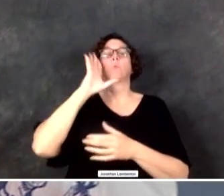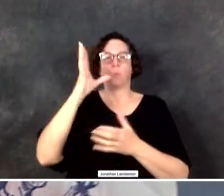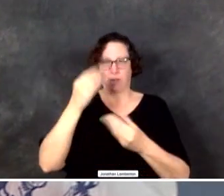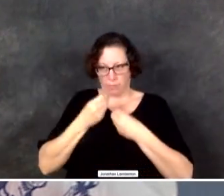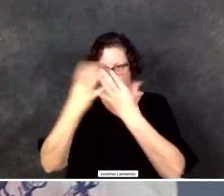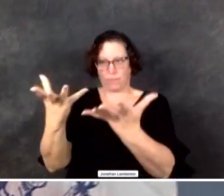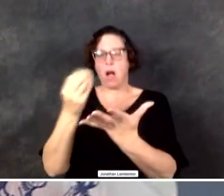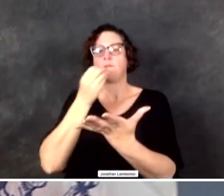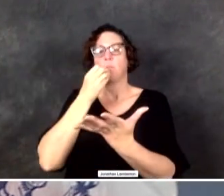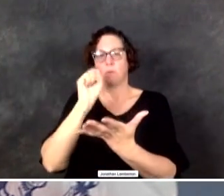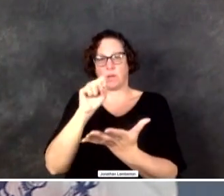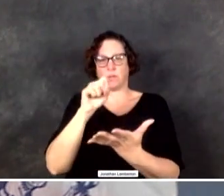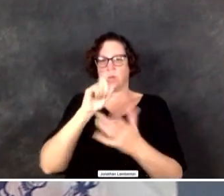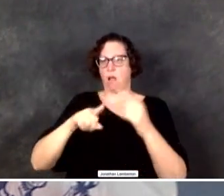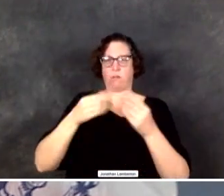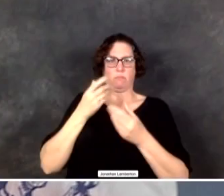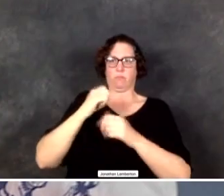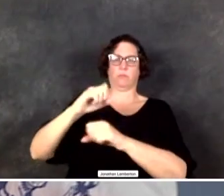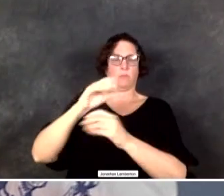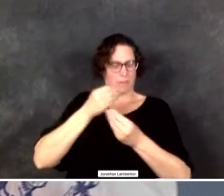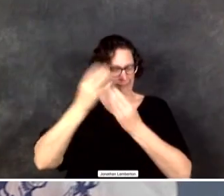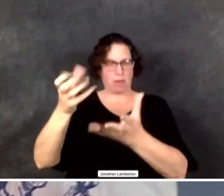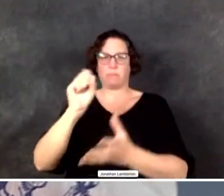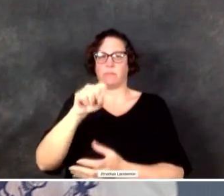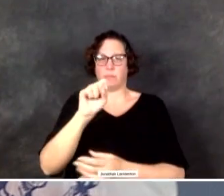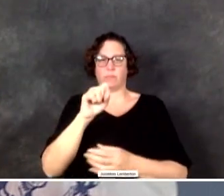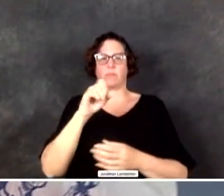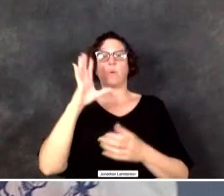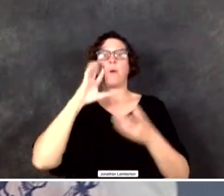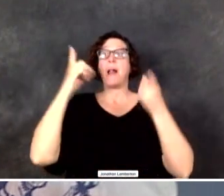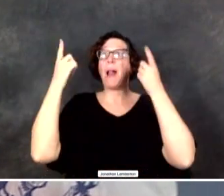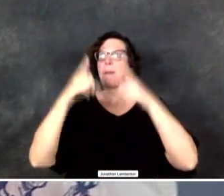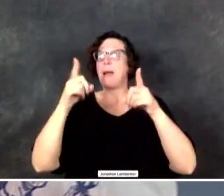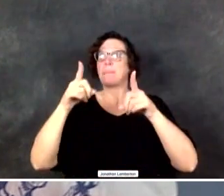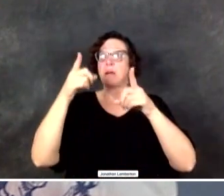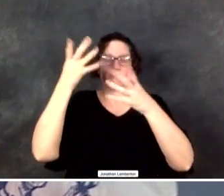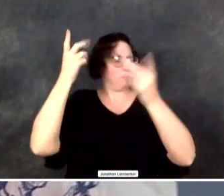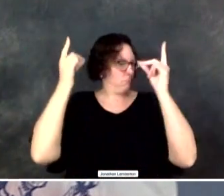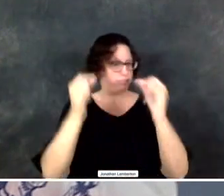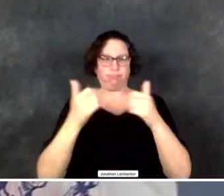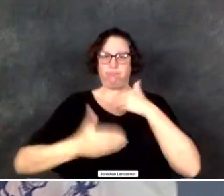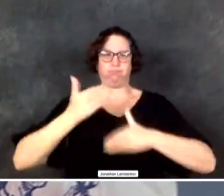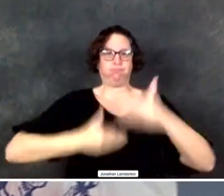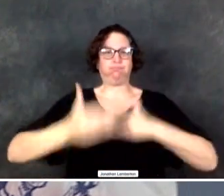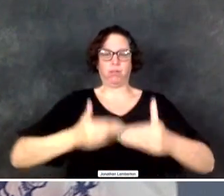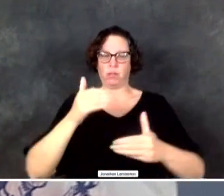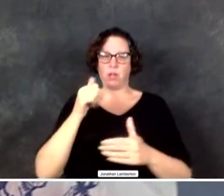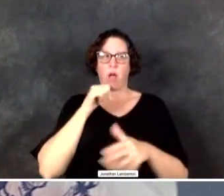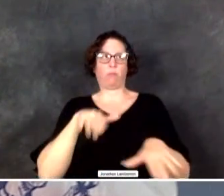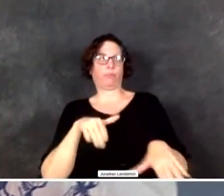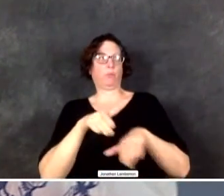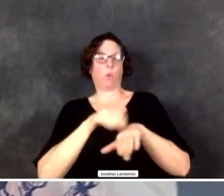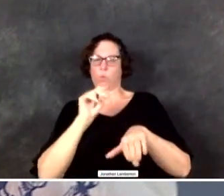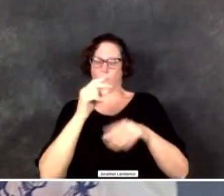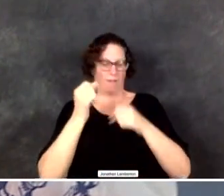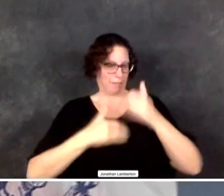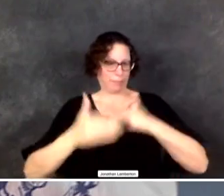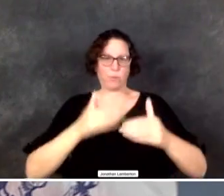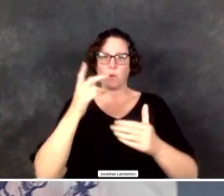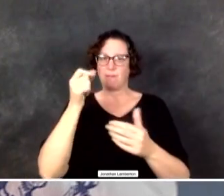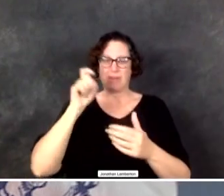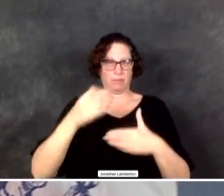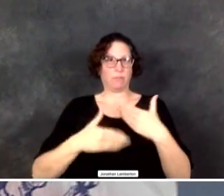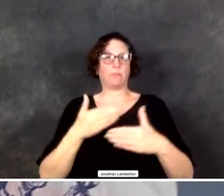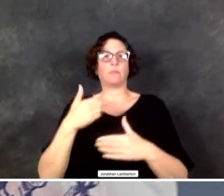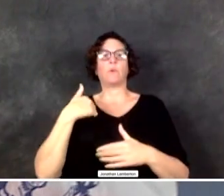is literally crucial. We cannot have a senior in this moment where there's been so much dislocation. If a senior needs a food delivery at home,